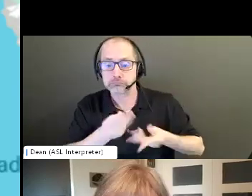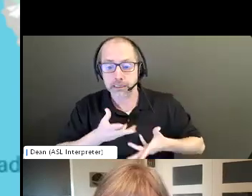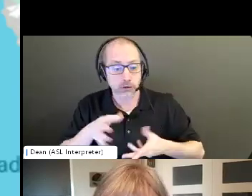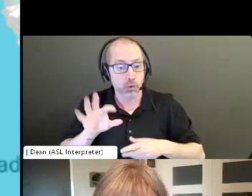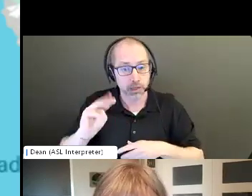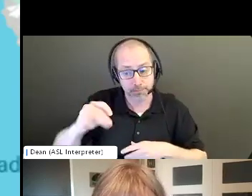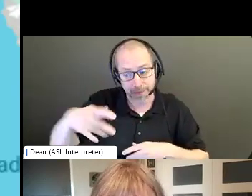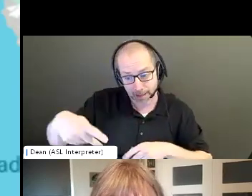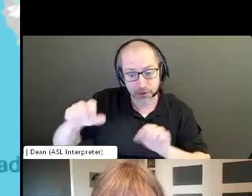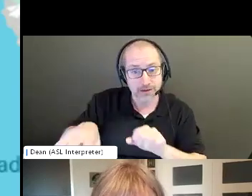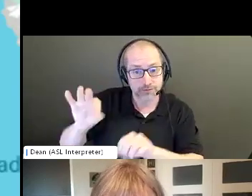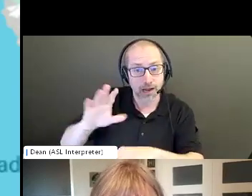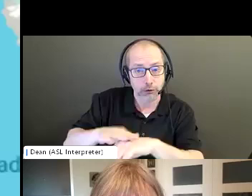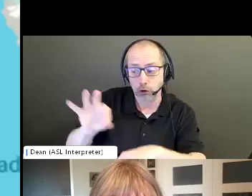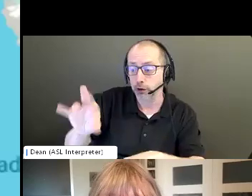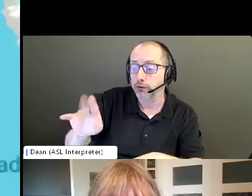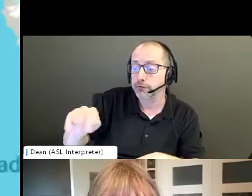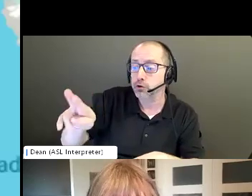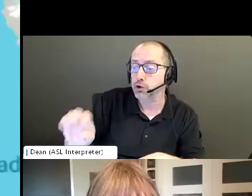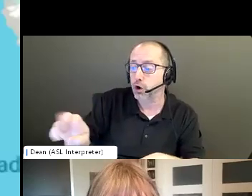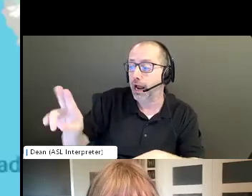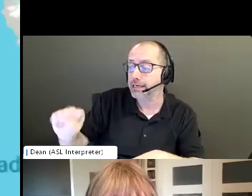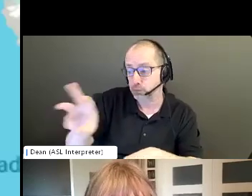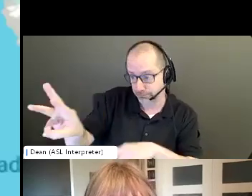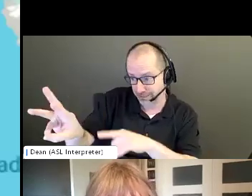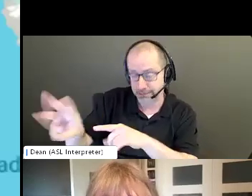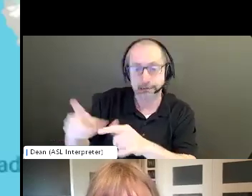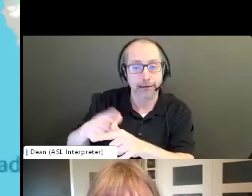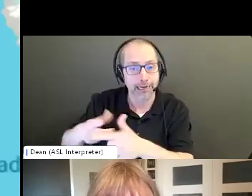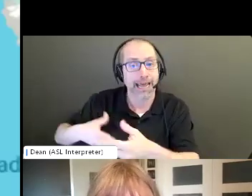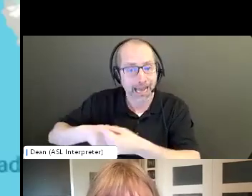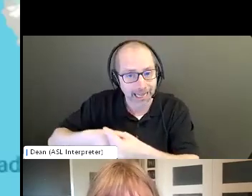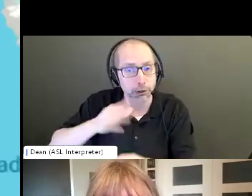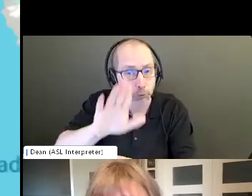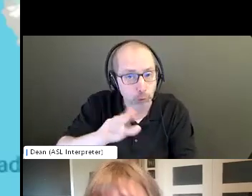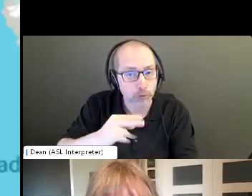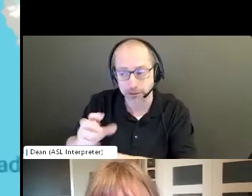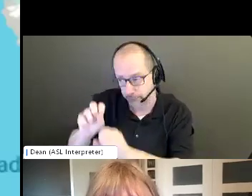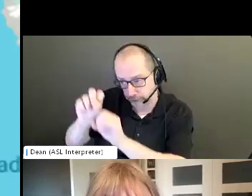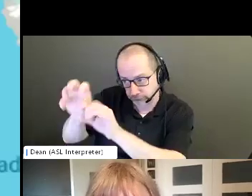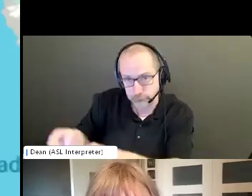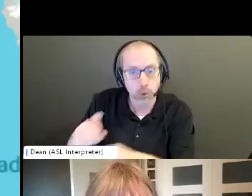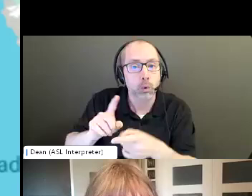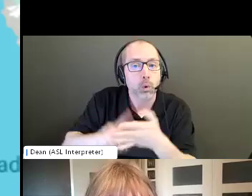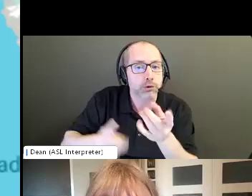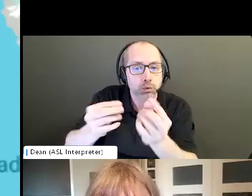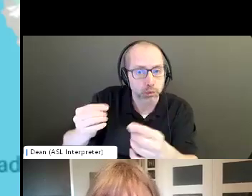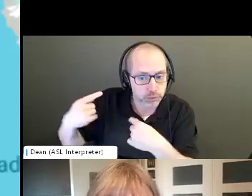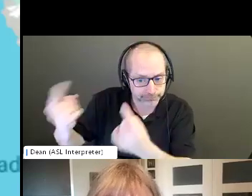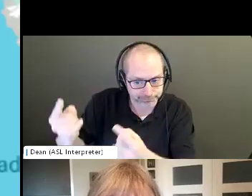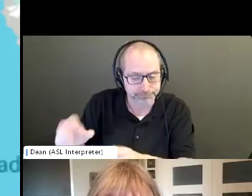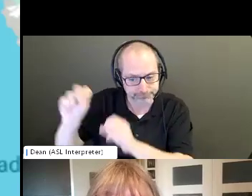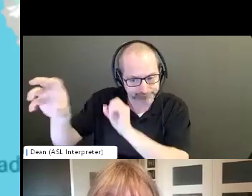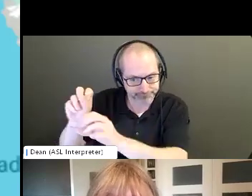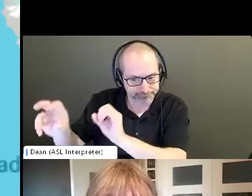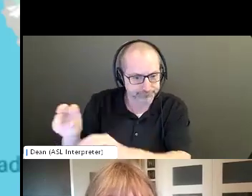and add your voice to tell us what you are doing. When we think about the next 3 years, there are